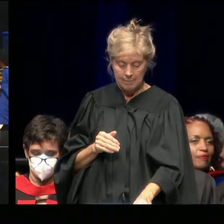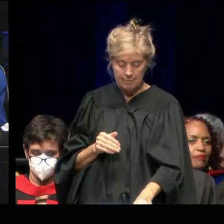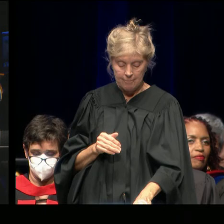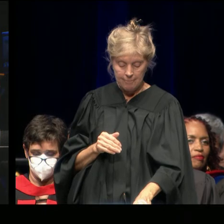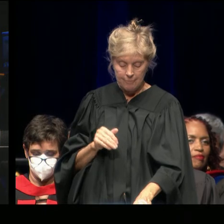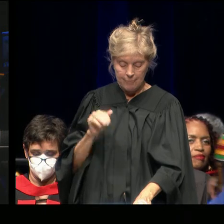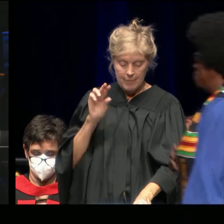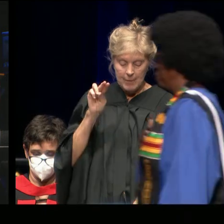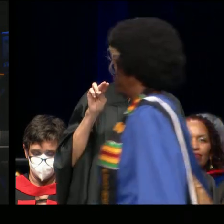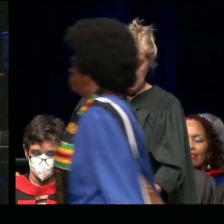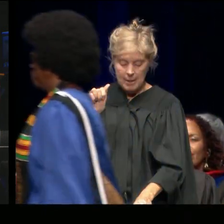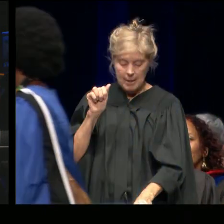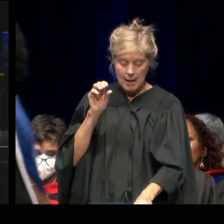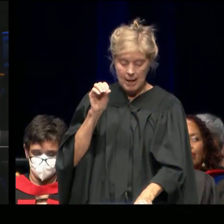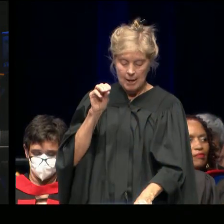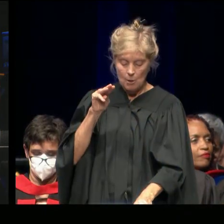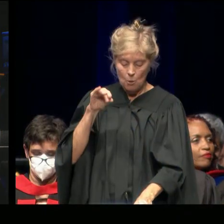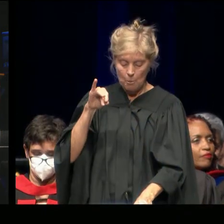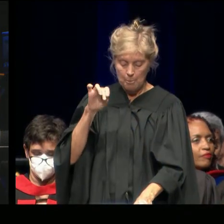Naomi Kija.